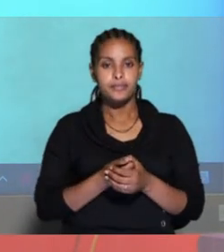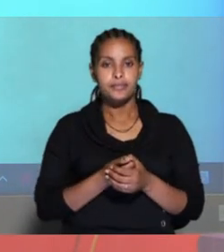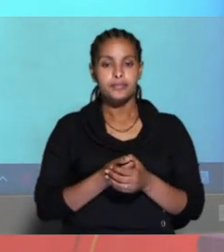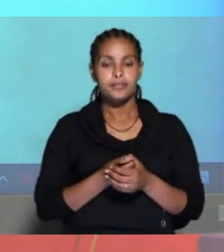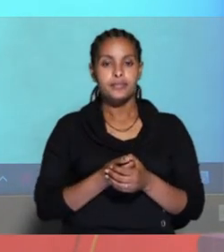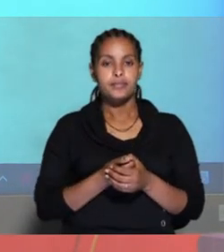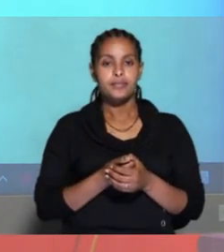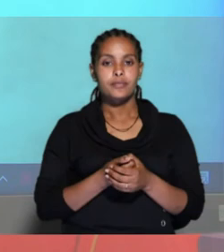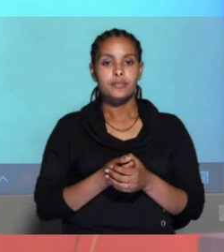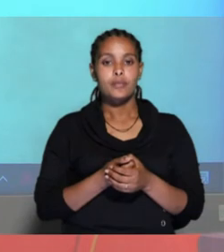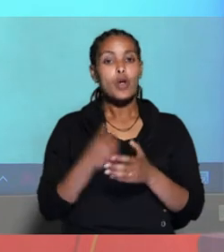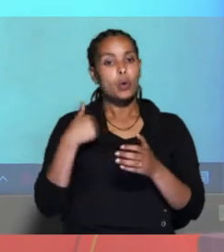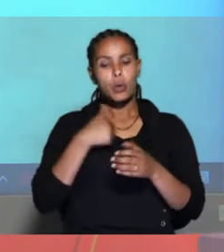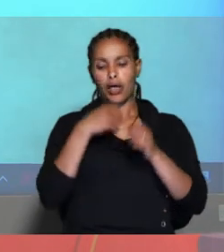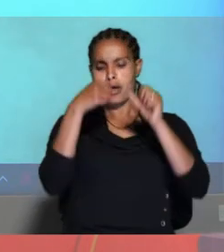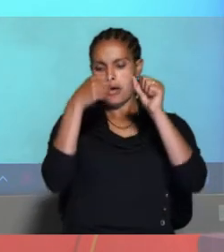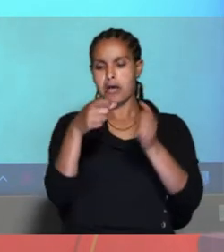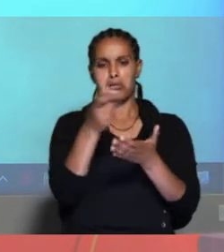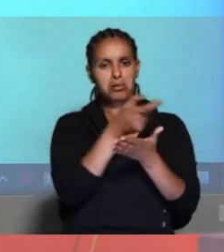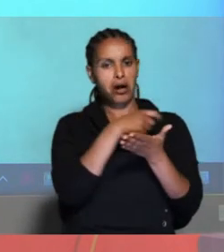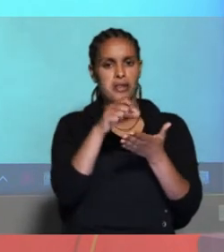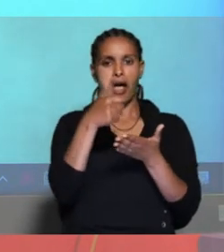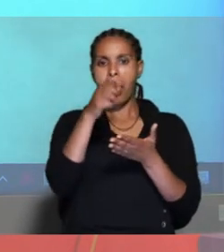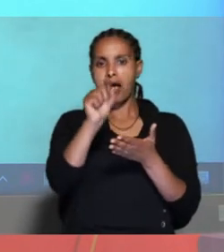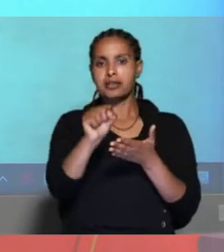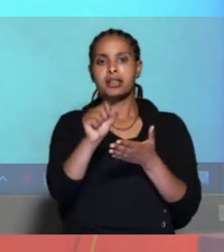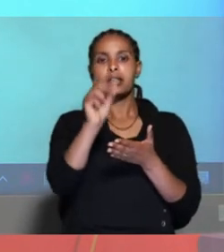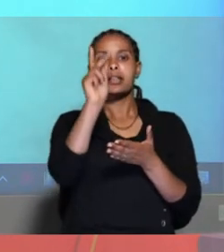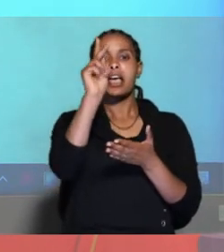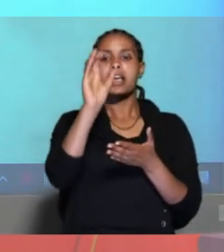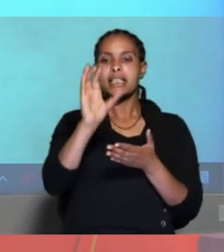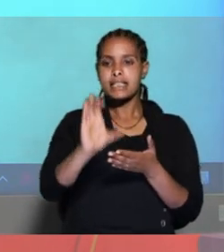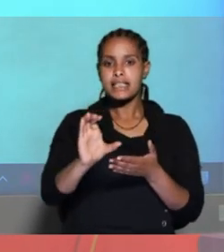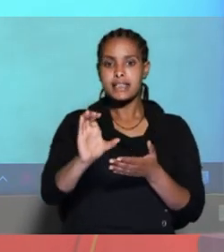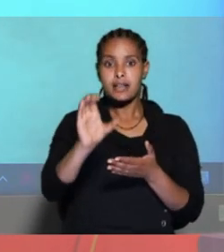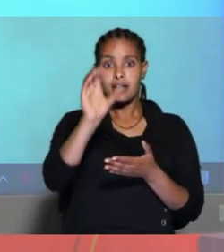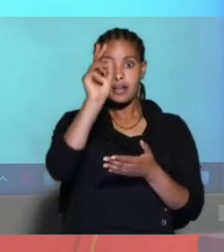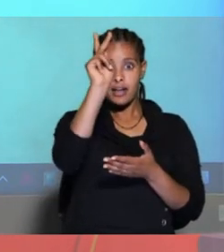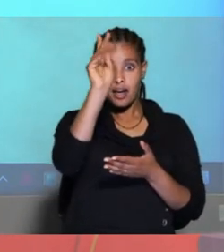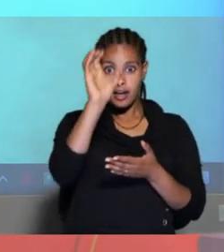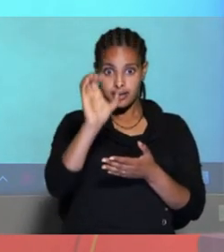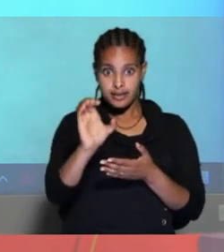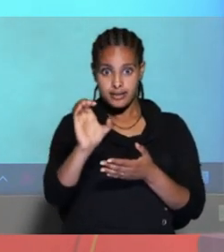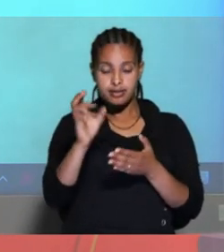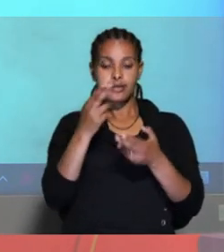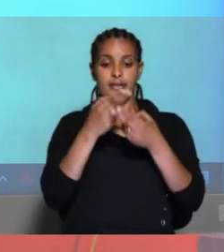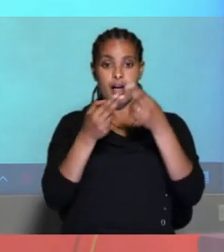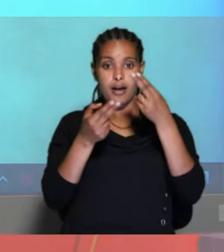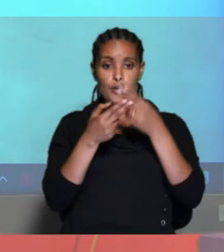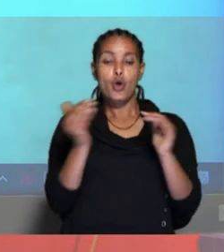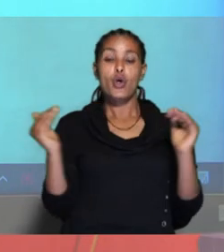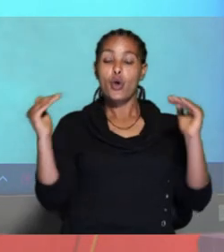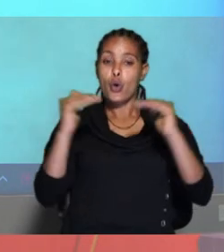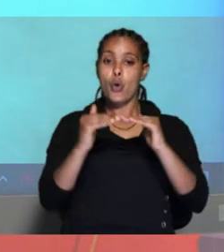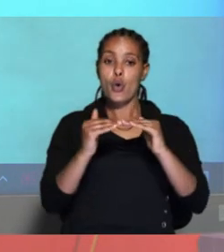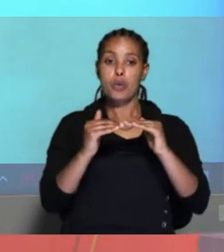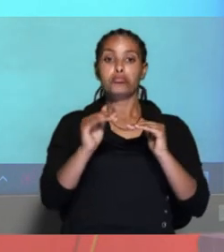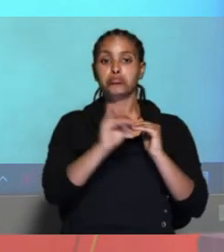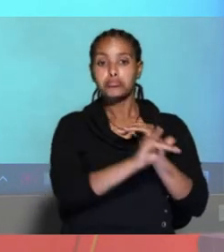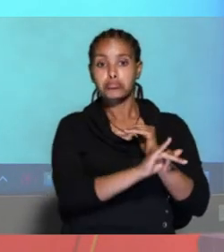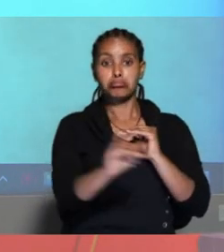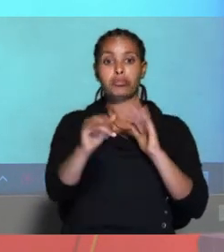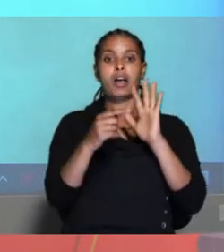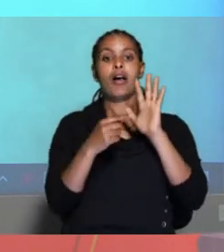concentration of water. We can write this as Kc times concentration of water equal hydronium